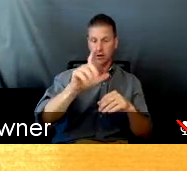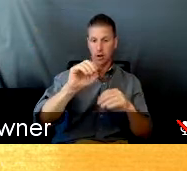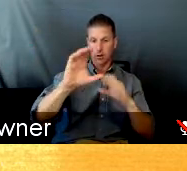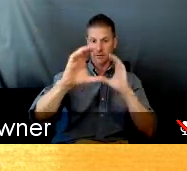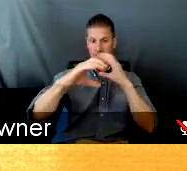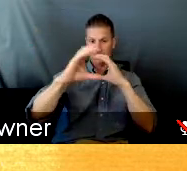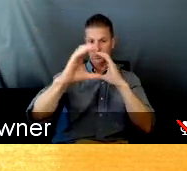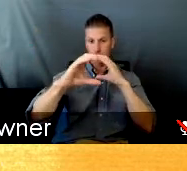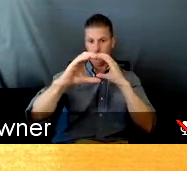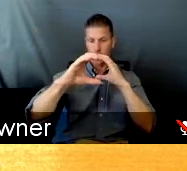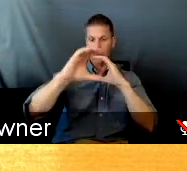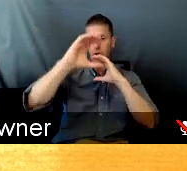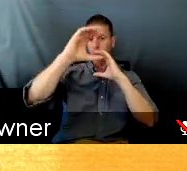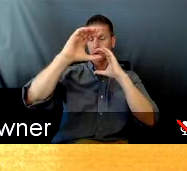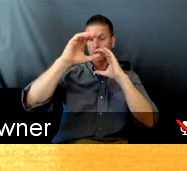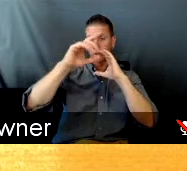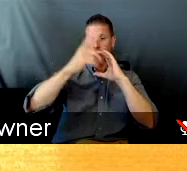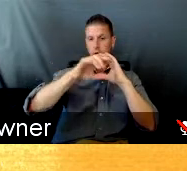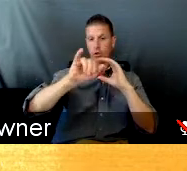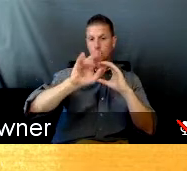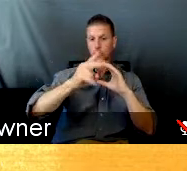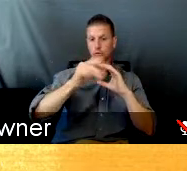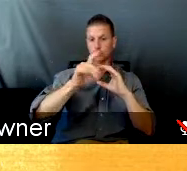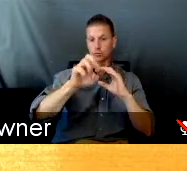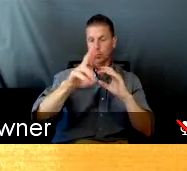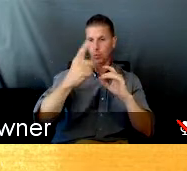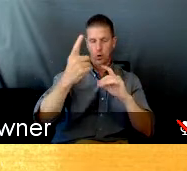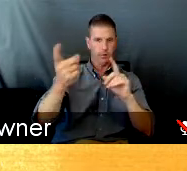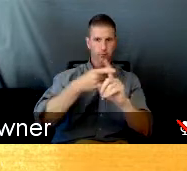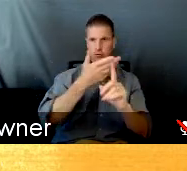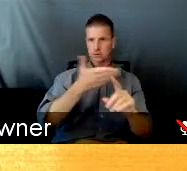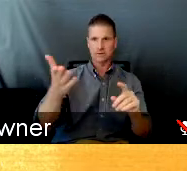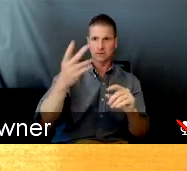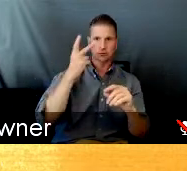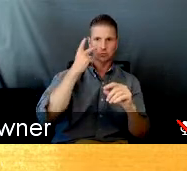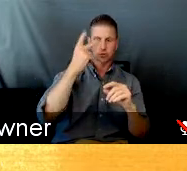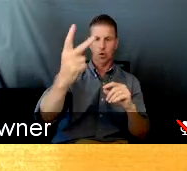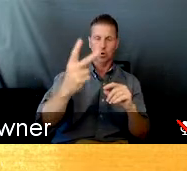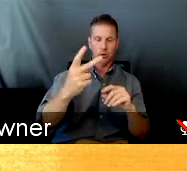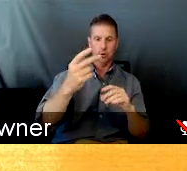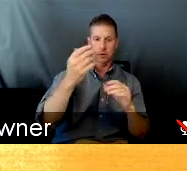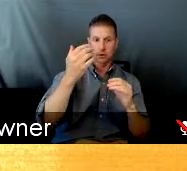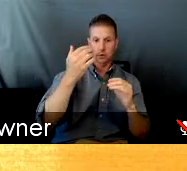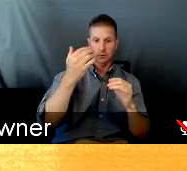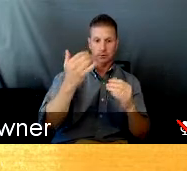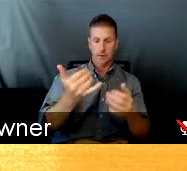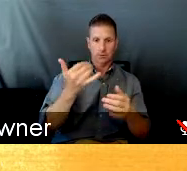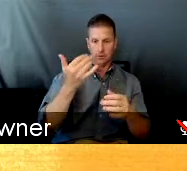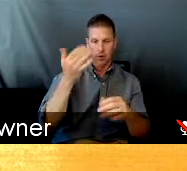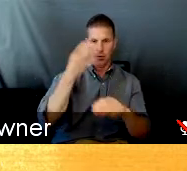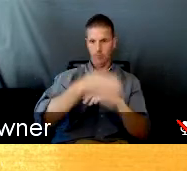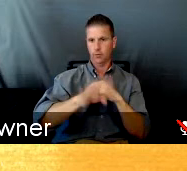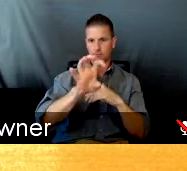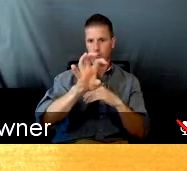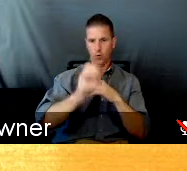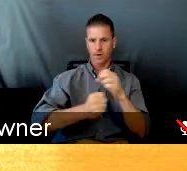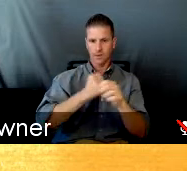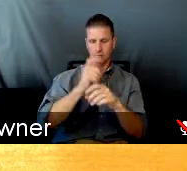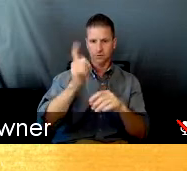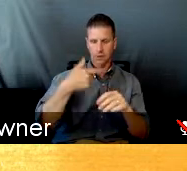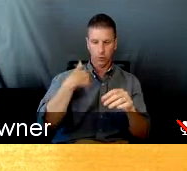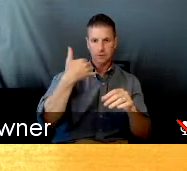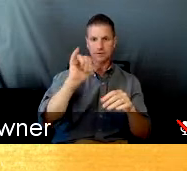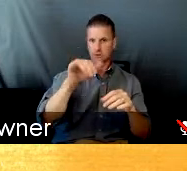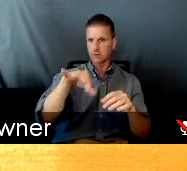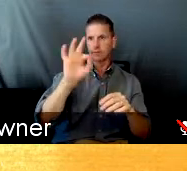to the sky, and Jupiter is one of the first objects he observed. And now, over 400 years later, we are still finding